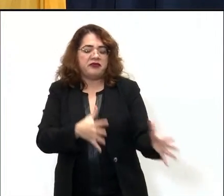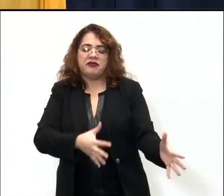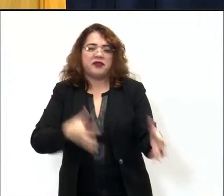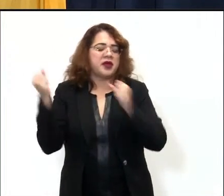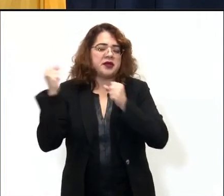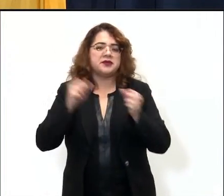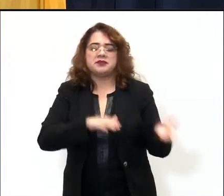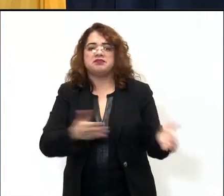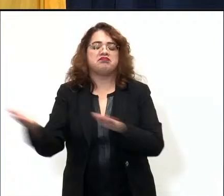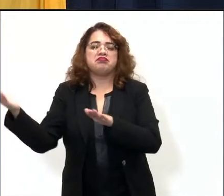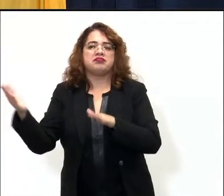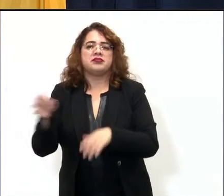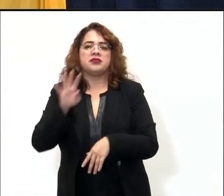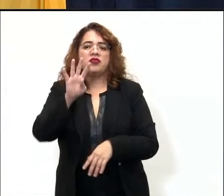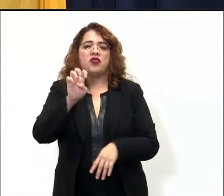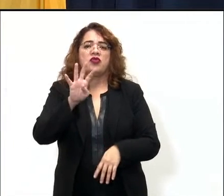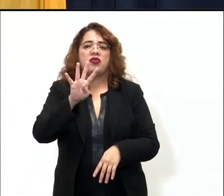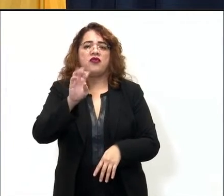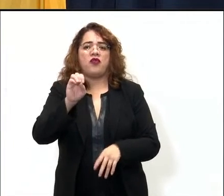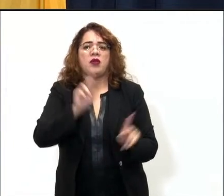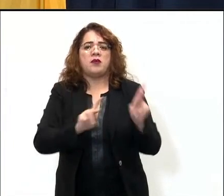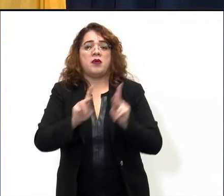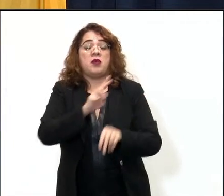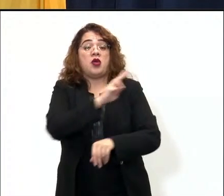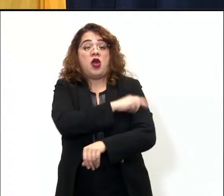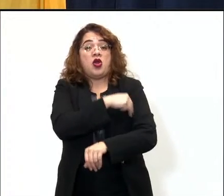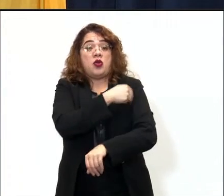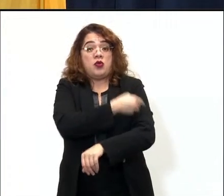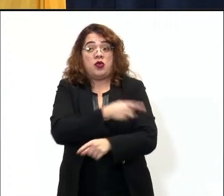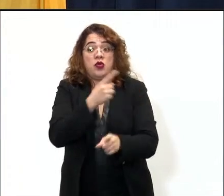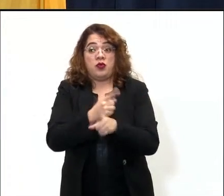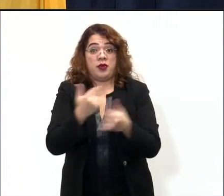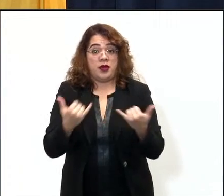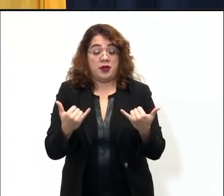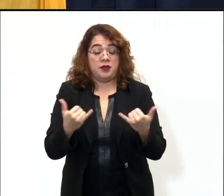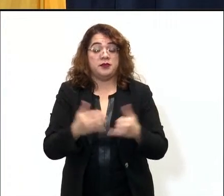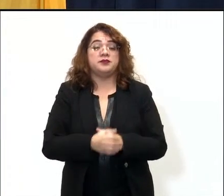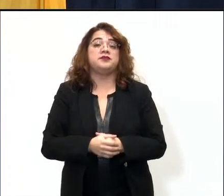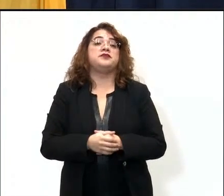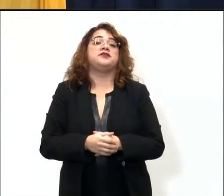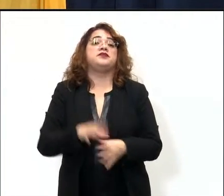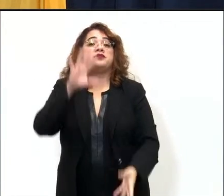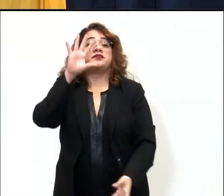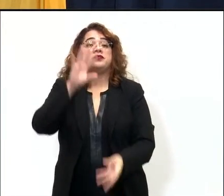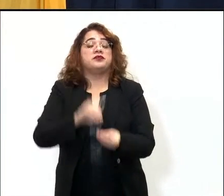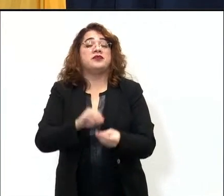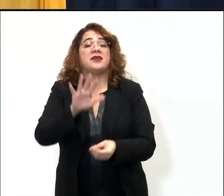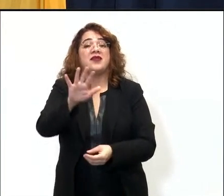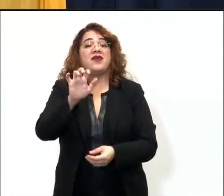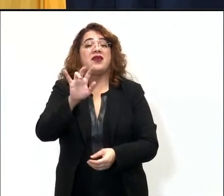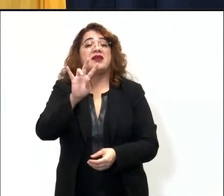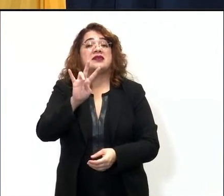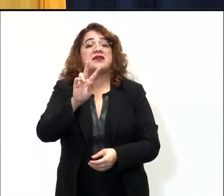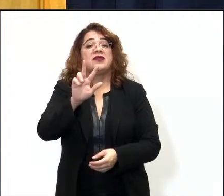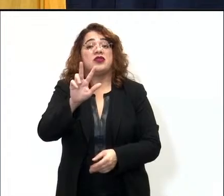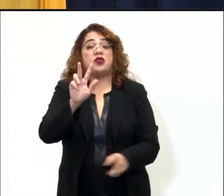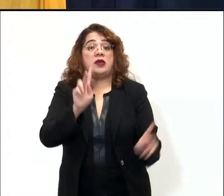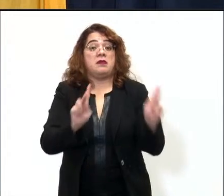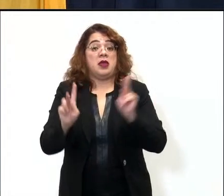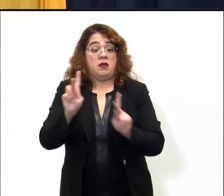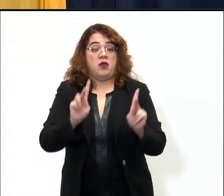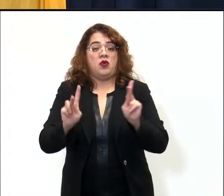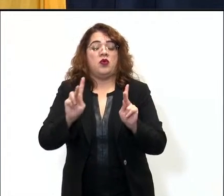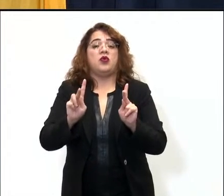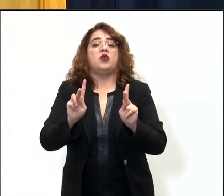there's 244 Long Beach residents that are hospitalized with COVID in our hospitals, and a total of 573 people with